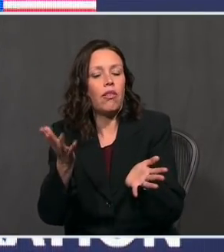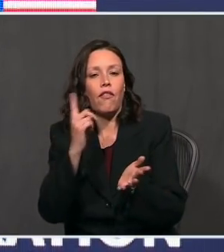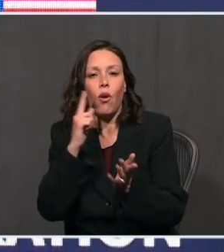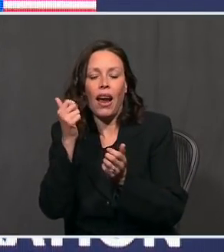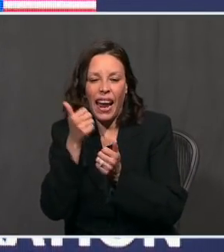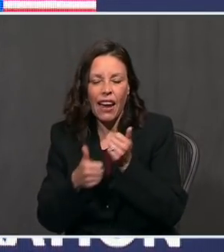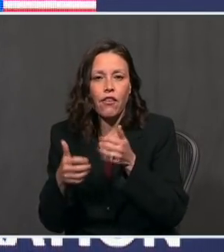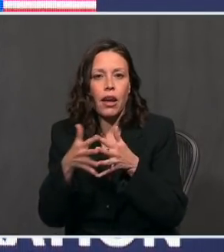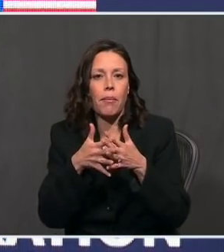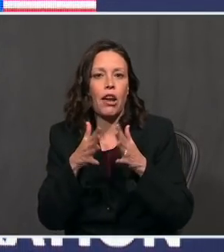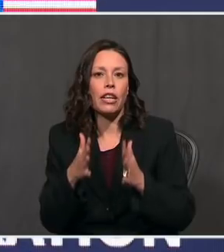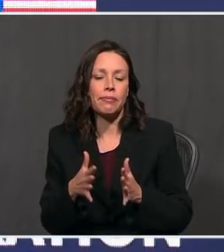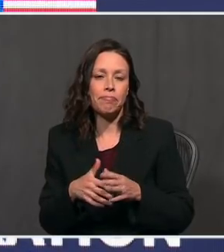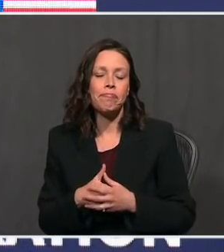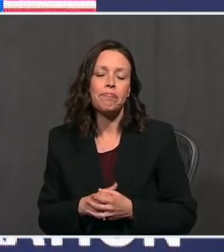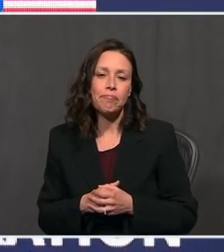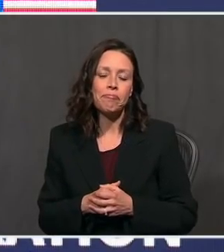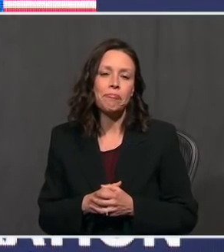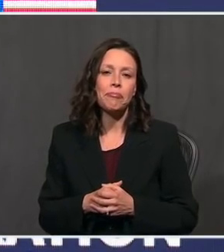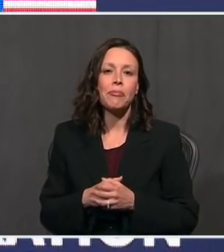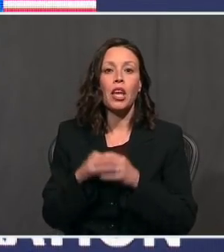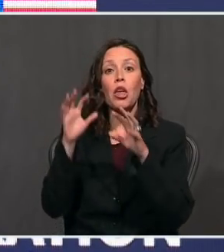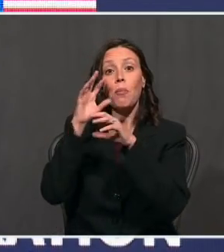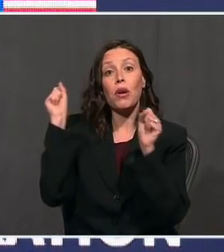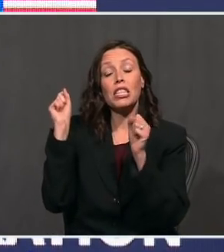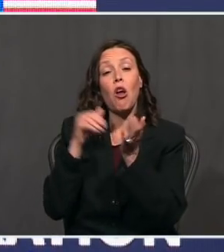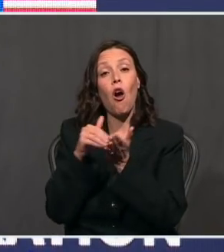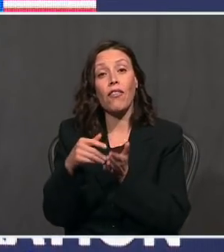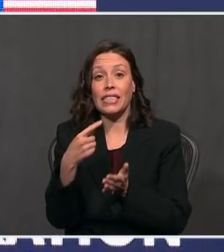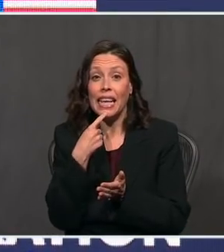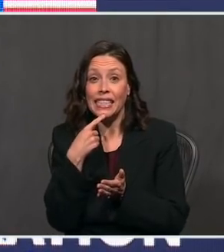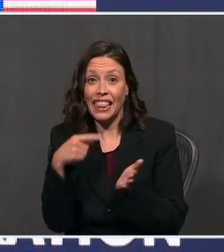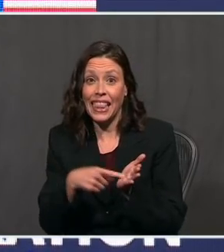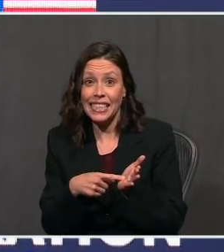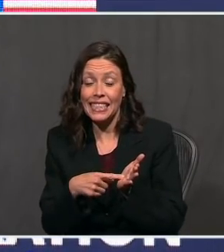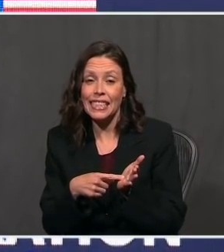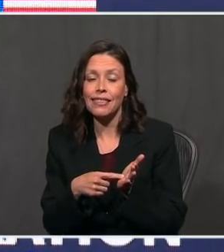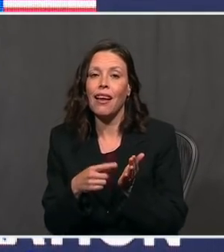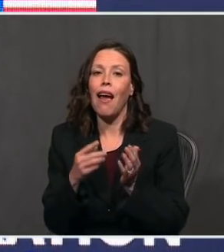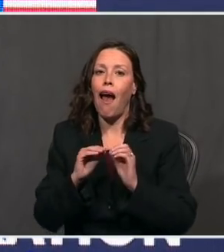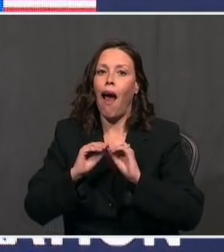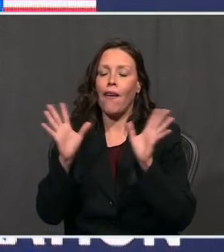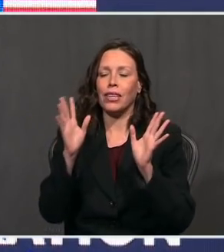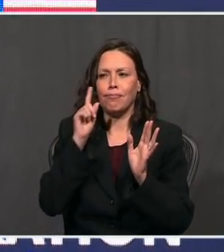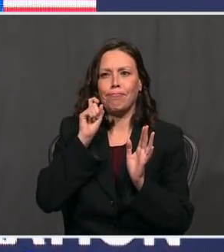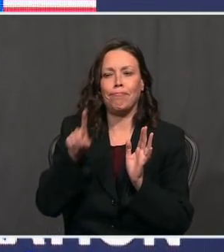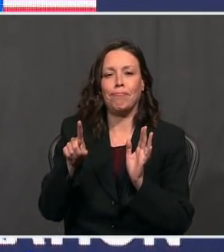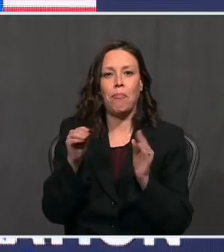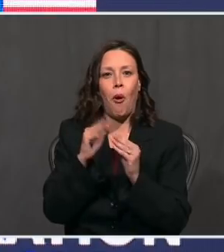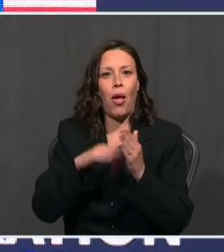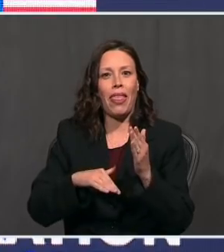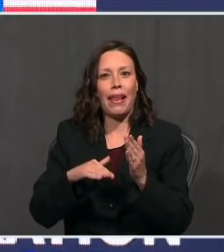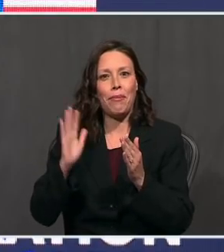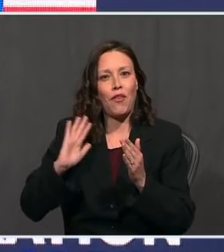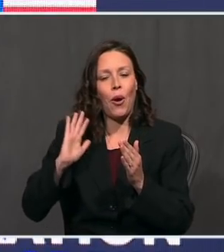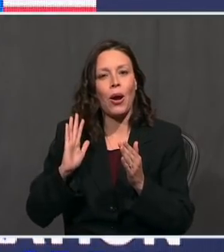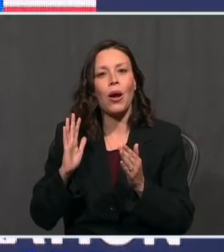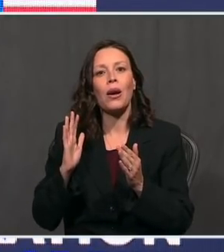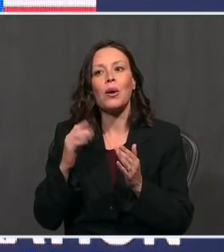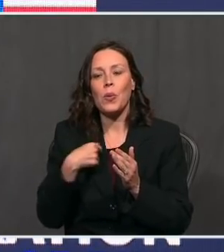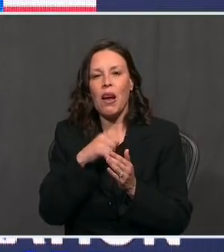every American. The president often says, and it's more obvious today than maybe ever before, we are rounding the